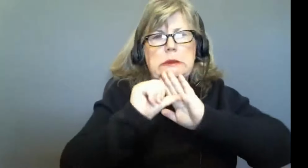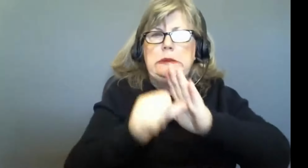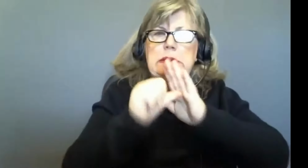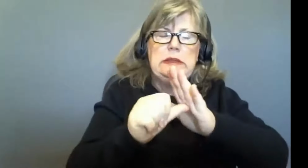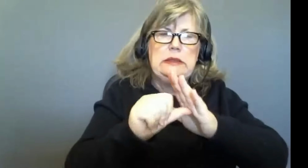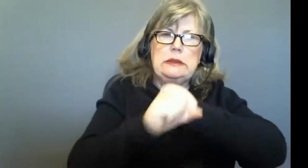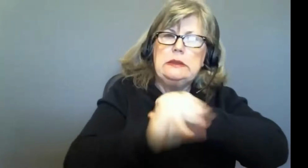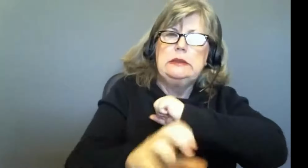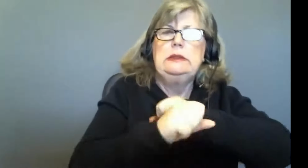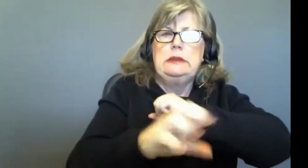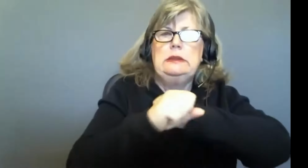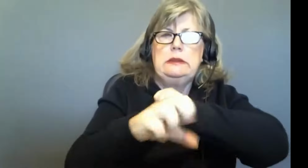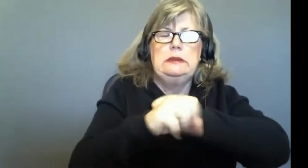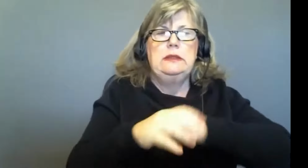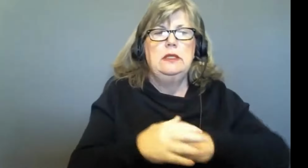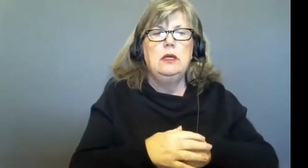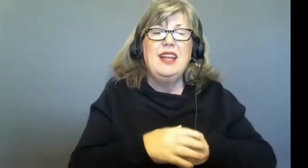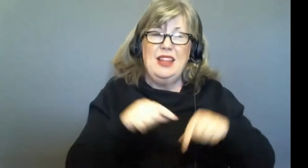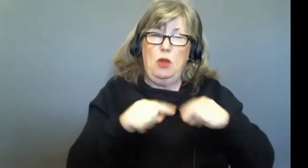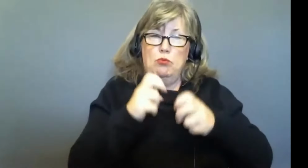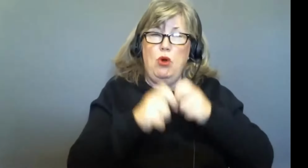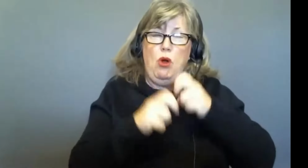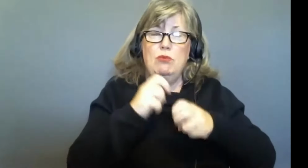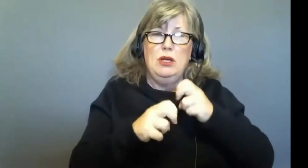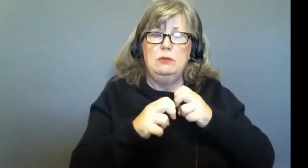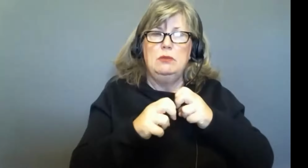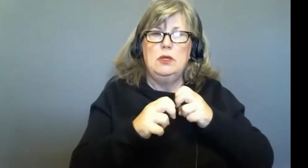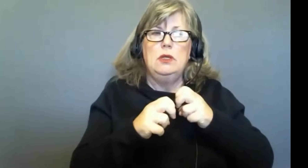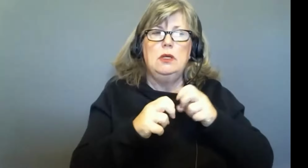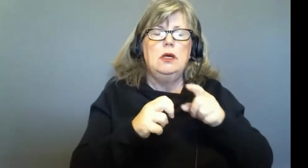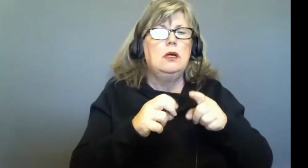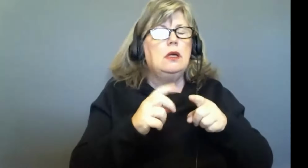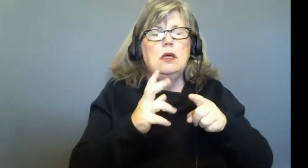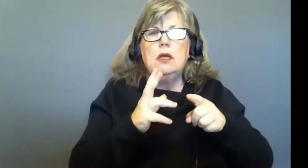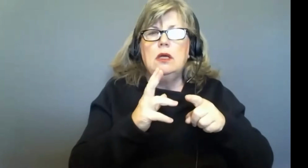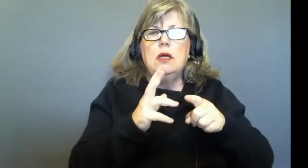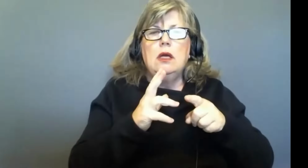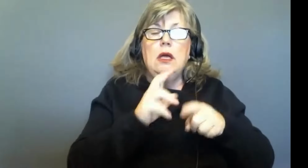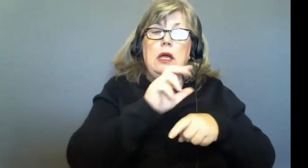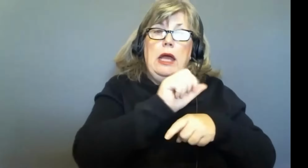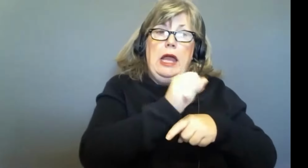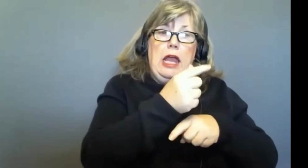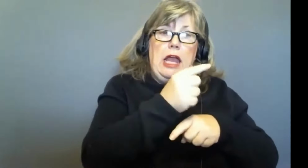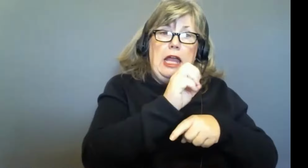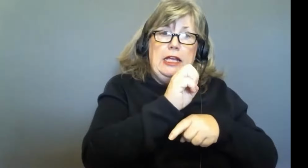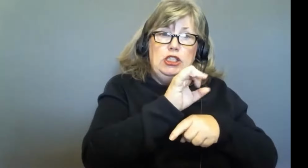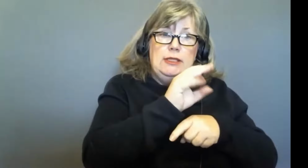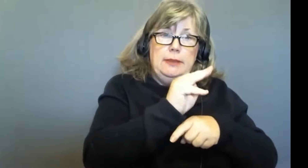We're talking of a problem that is really at the intersection of ageism,